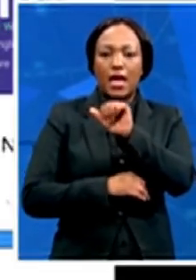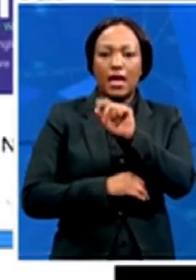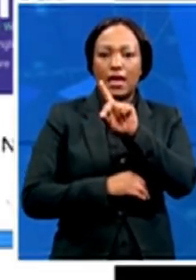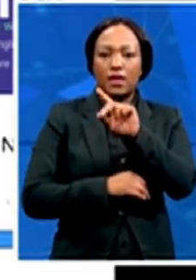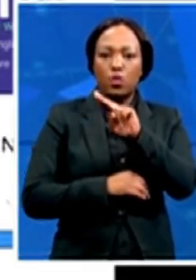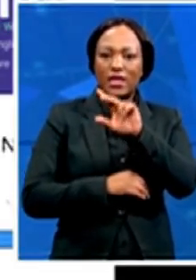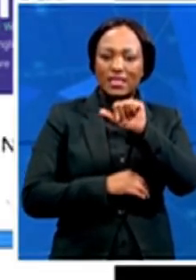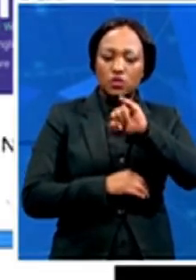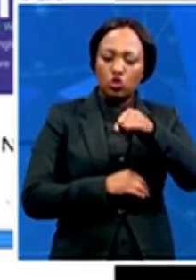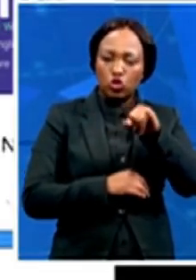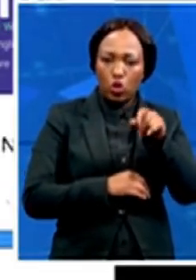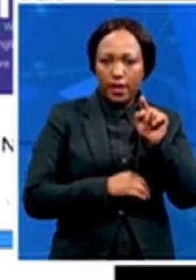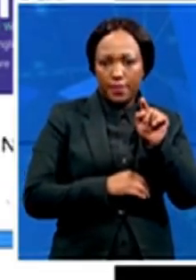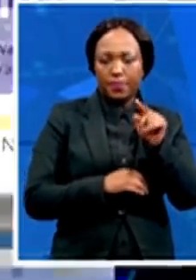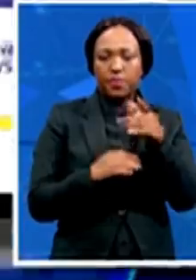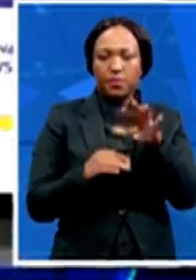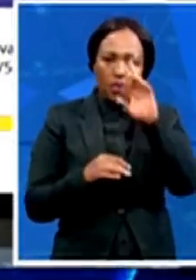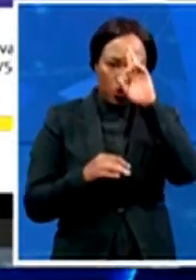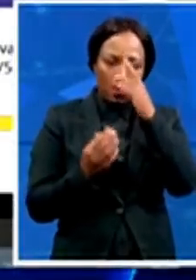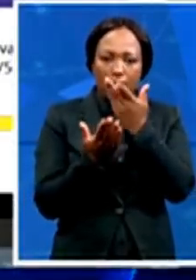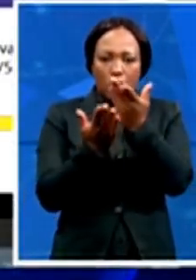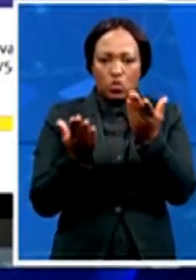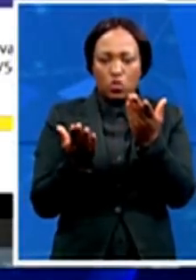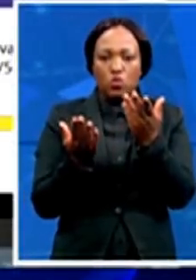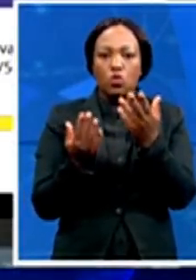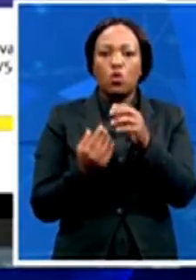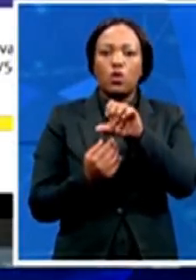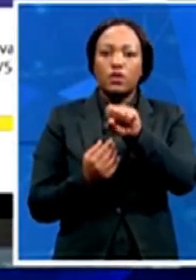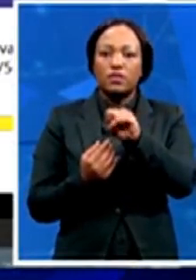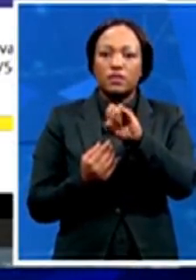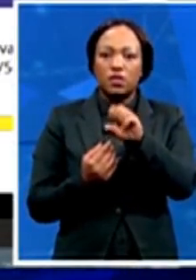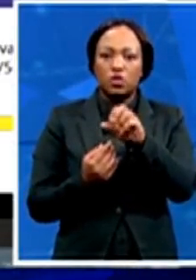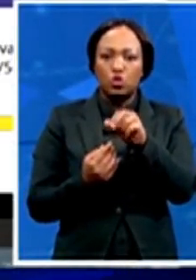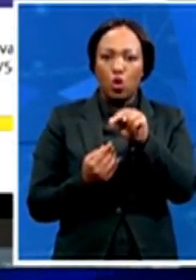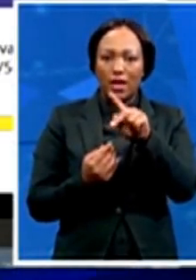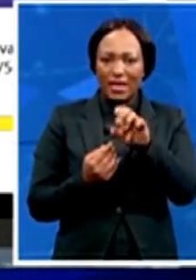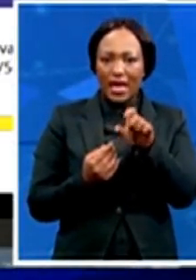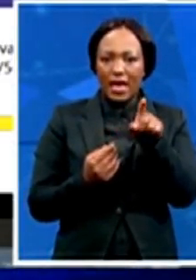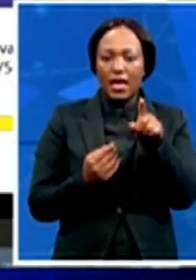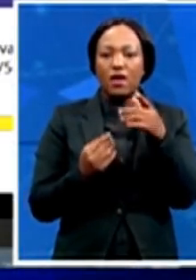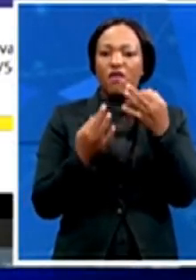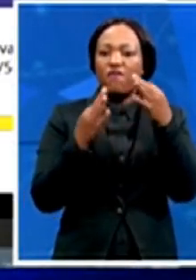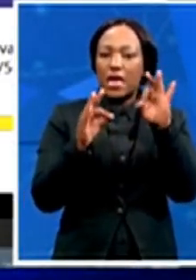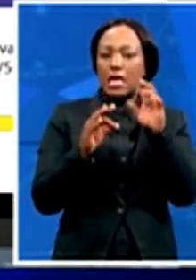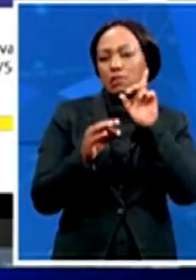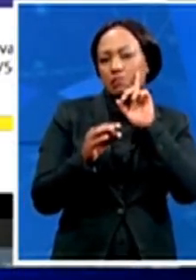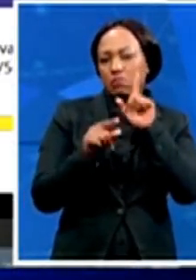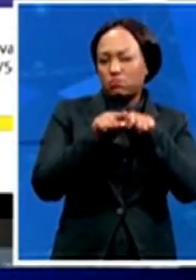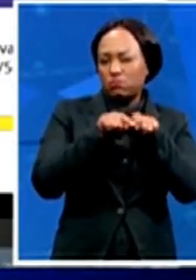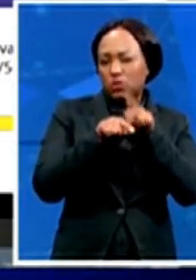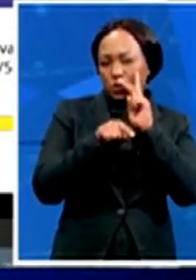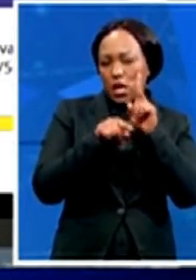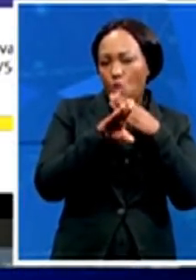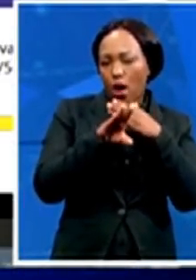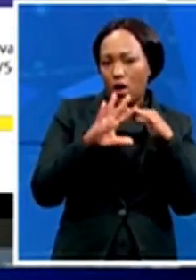all again that the Sisonke 3B trial was the administration of a single-dose